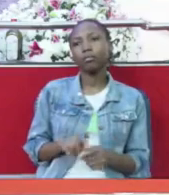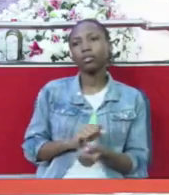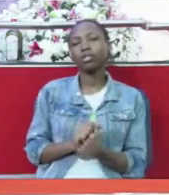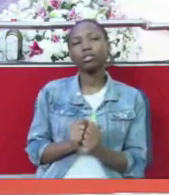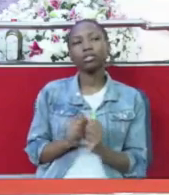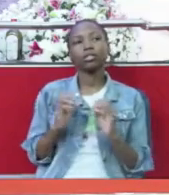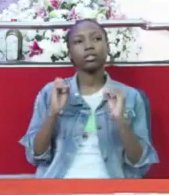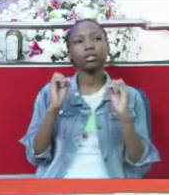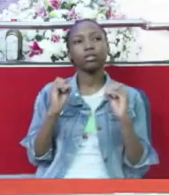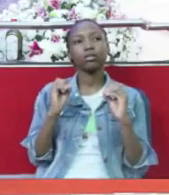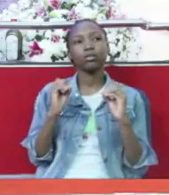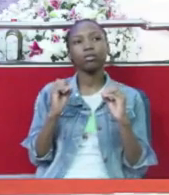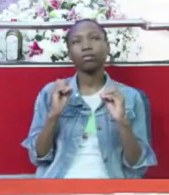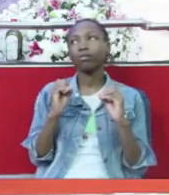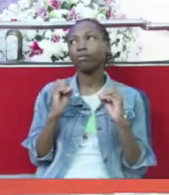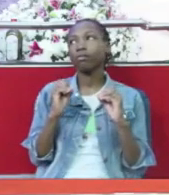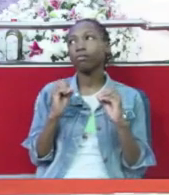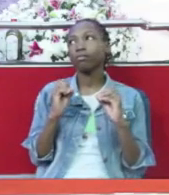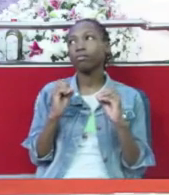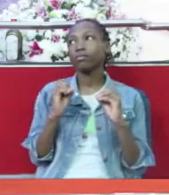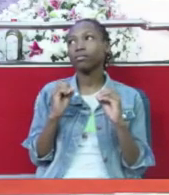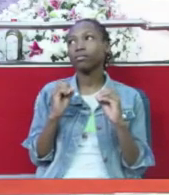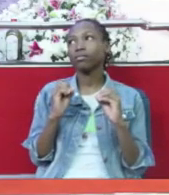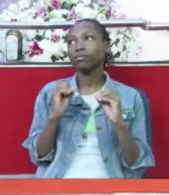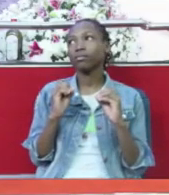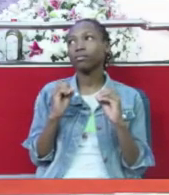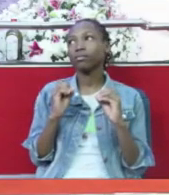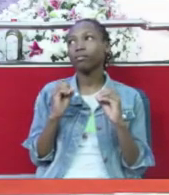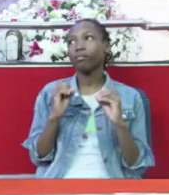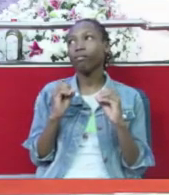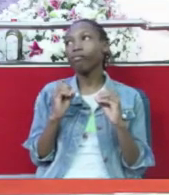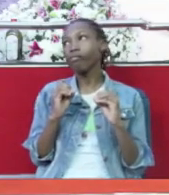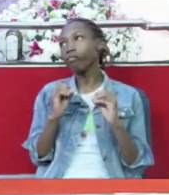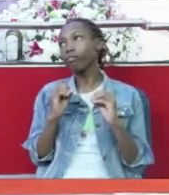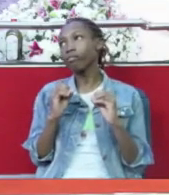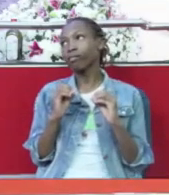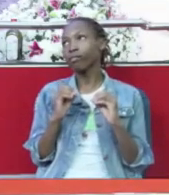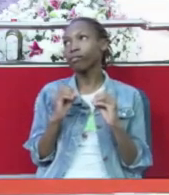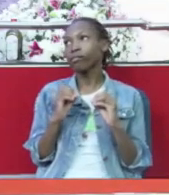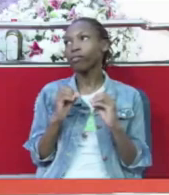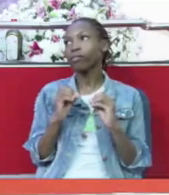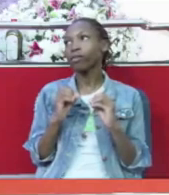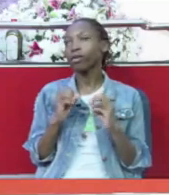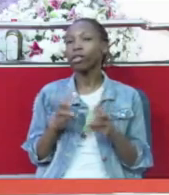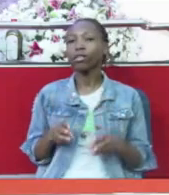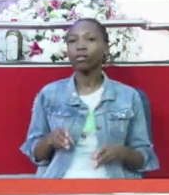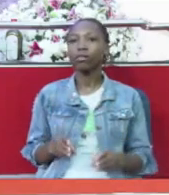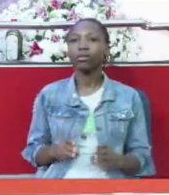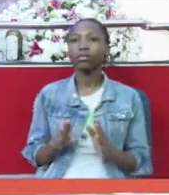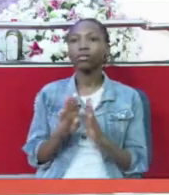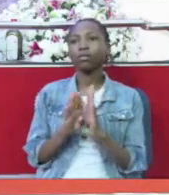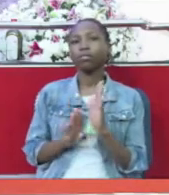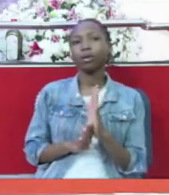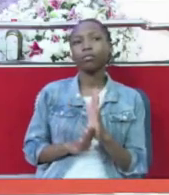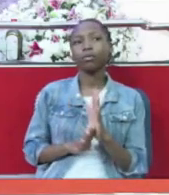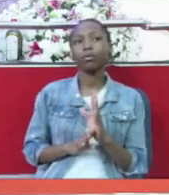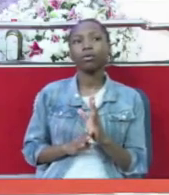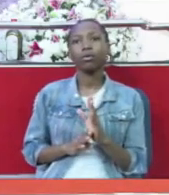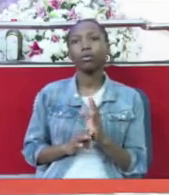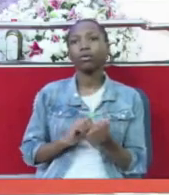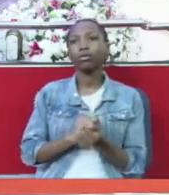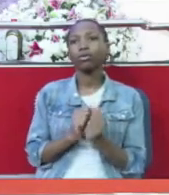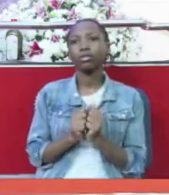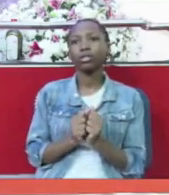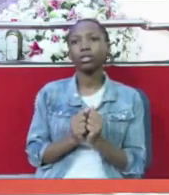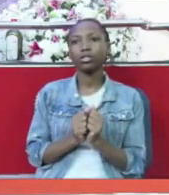the weapons of their of welfare, the techniques, does the Lord innovate? Ya kwamba kila kizazi